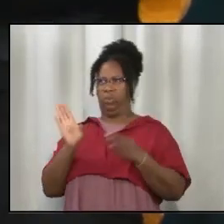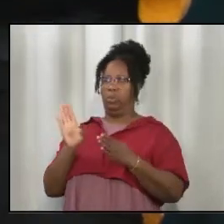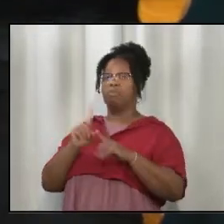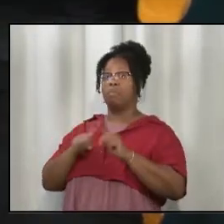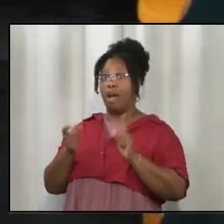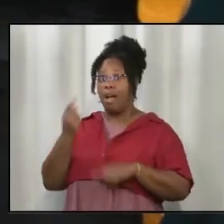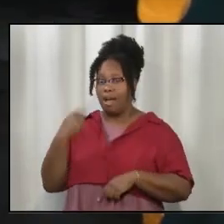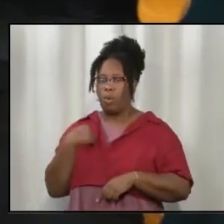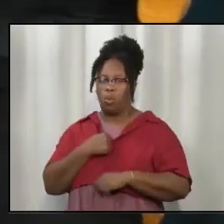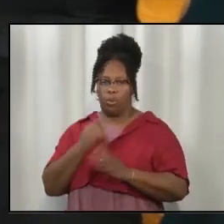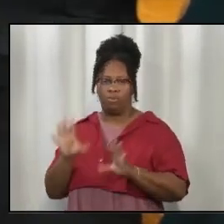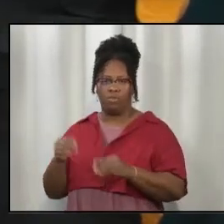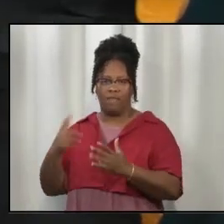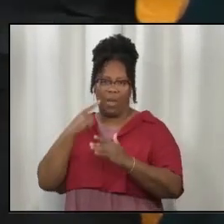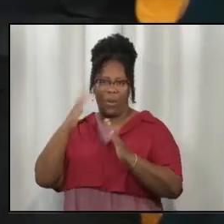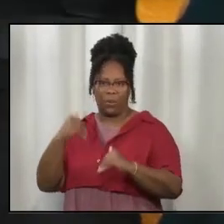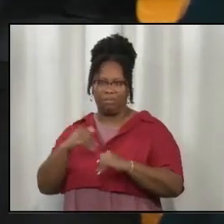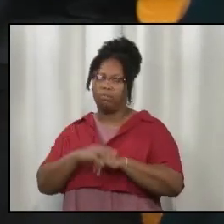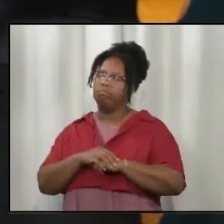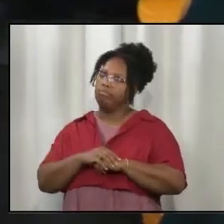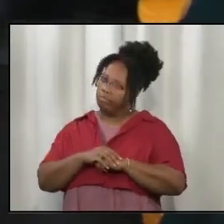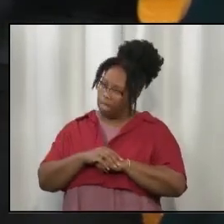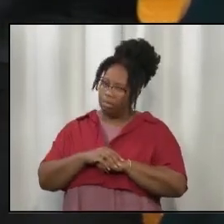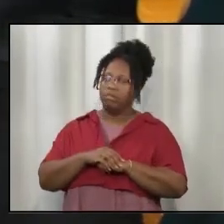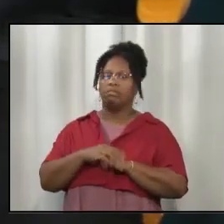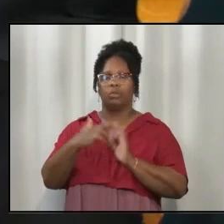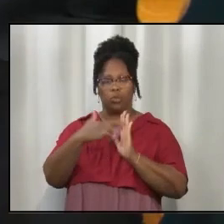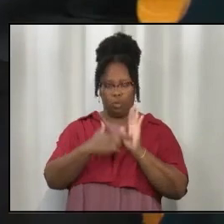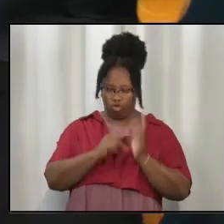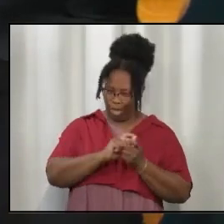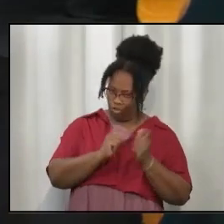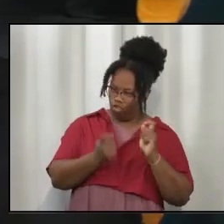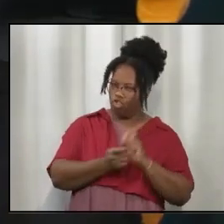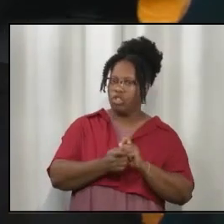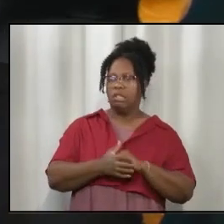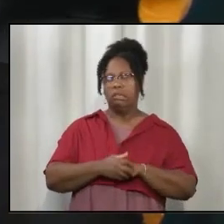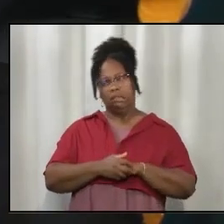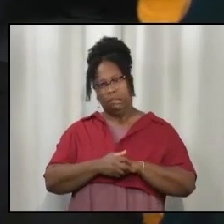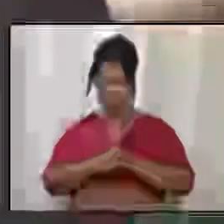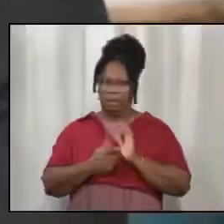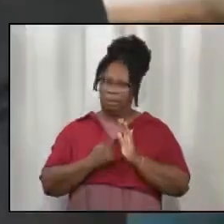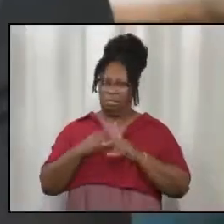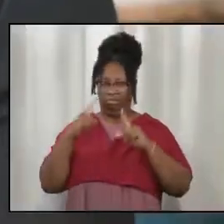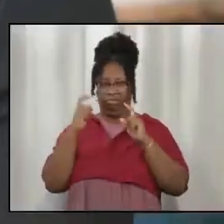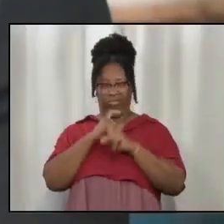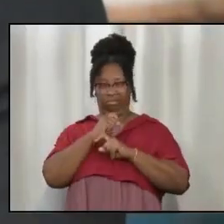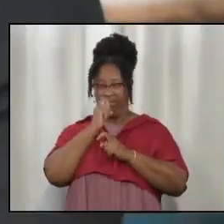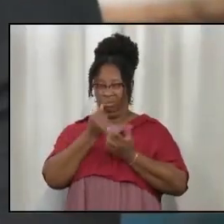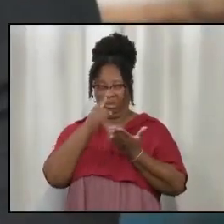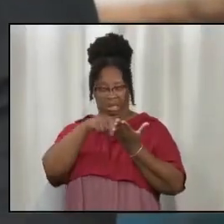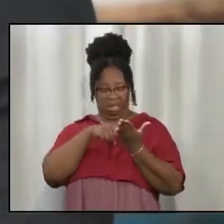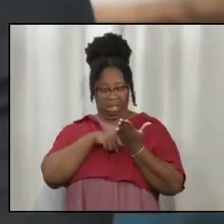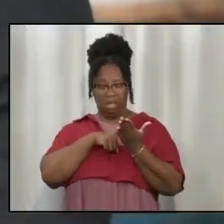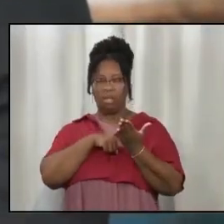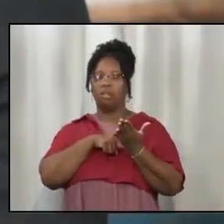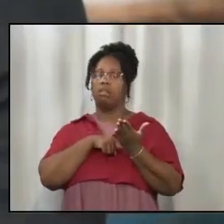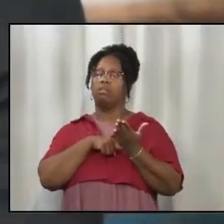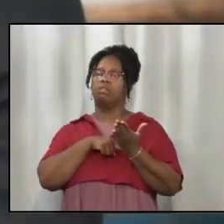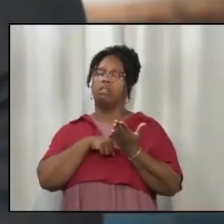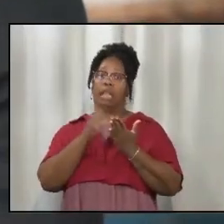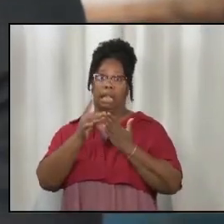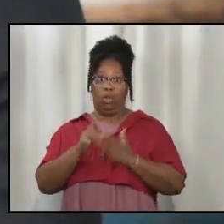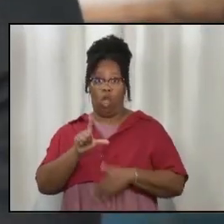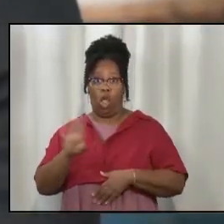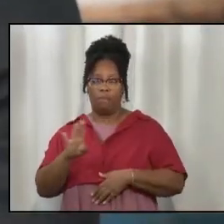although, sure, rules may change and it may be difficult to understand, we have great leaders in Long Beach who are figuring out ways